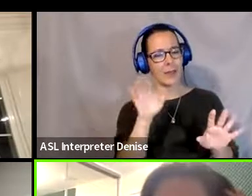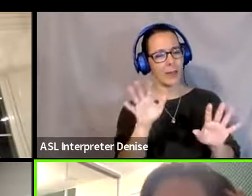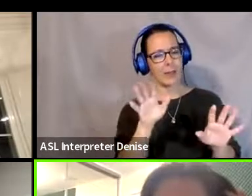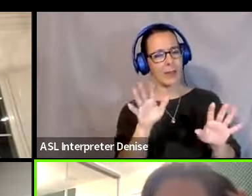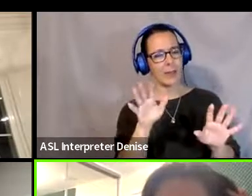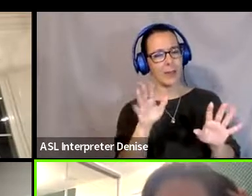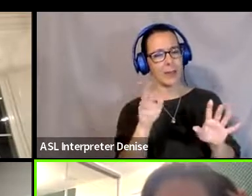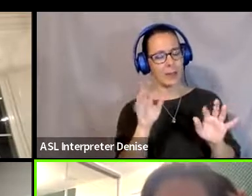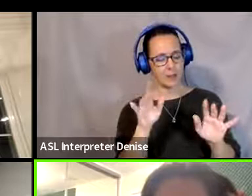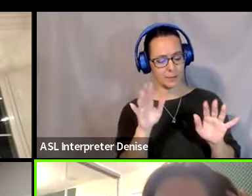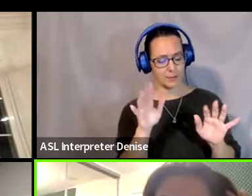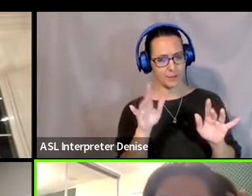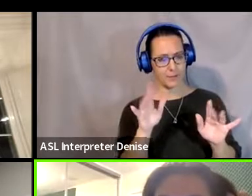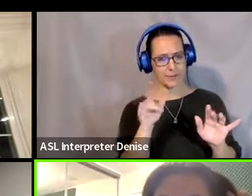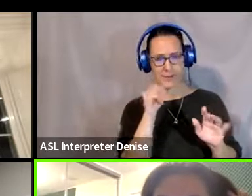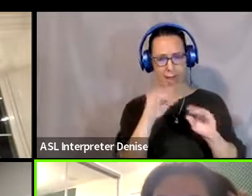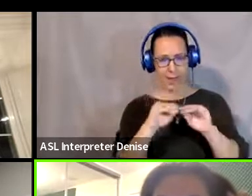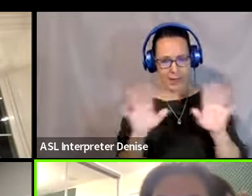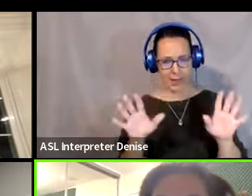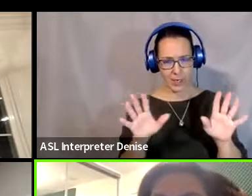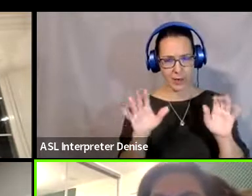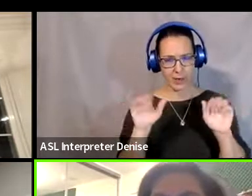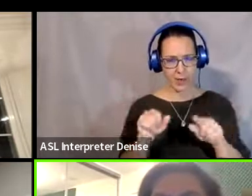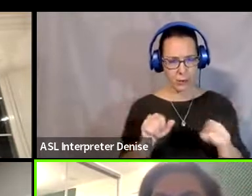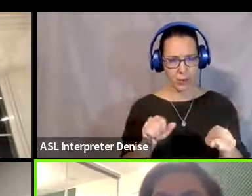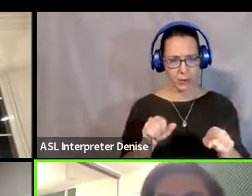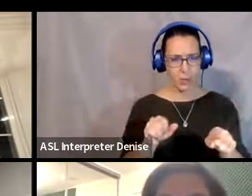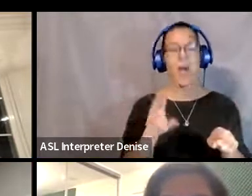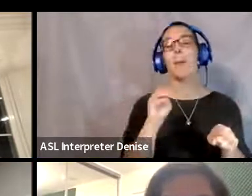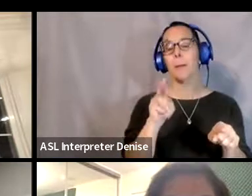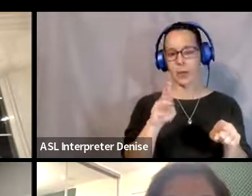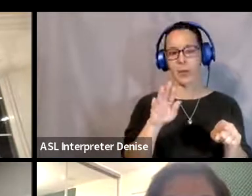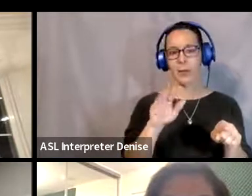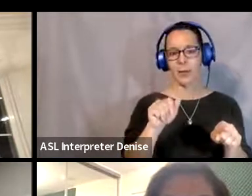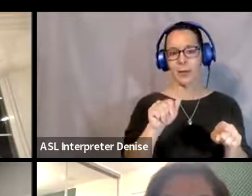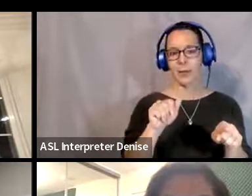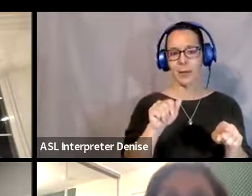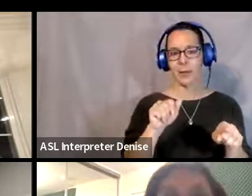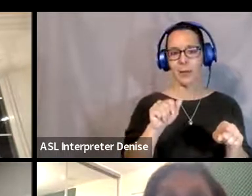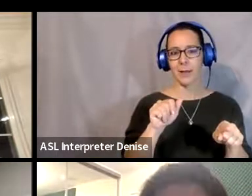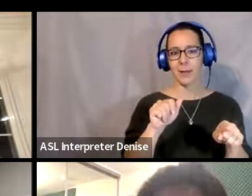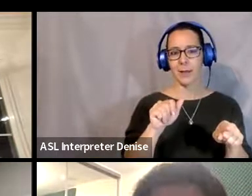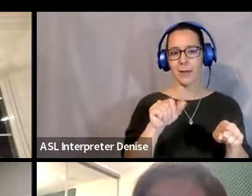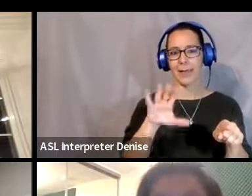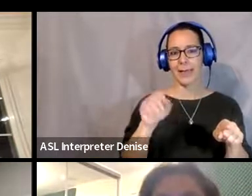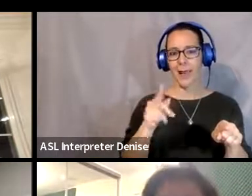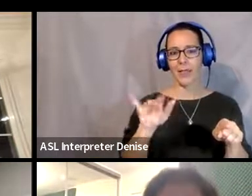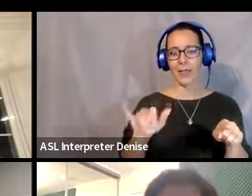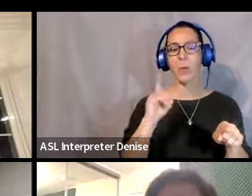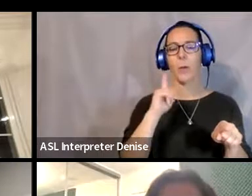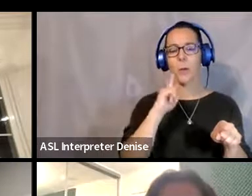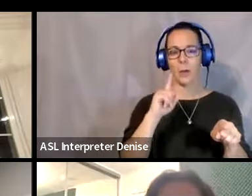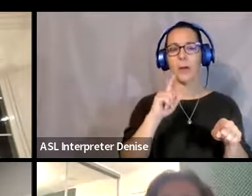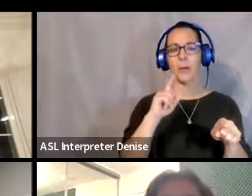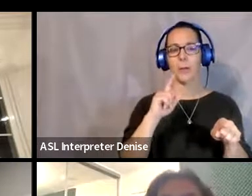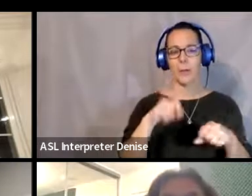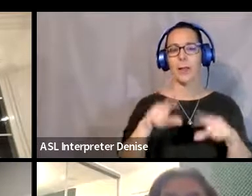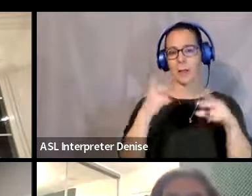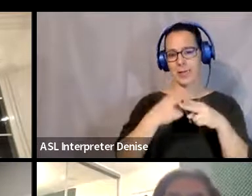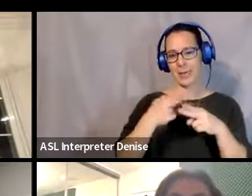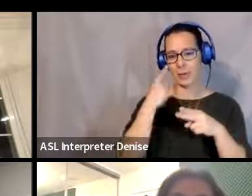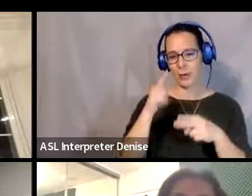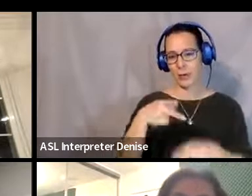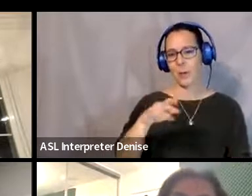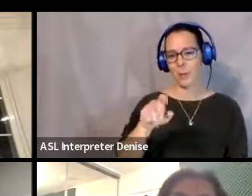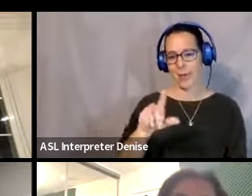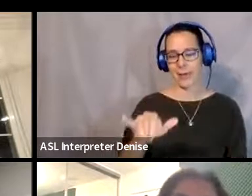not clear here. Can you take Sí, over, buenas noches. Kathy? Yes, we'll pull off the names for Tengo you, una Peggy. pregunta. Yeah, thank